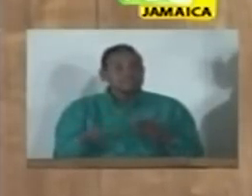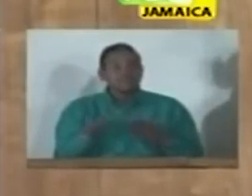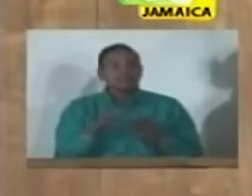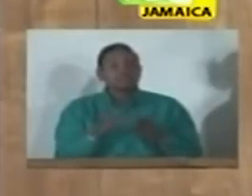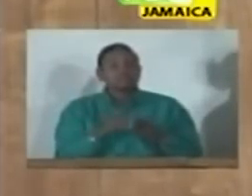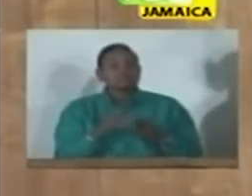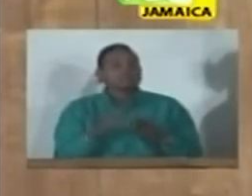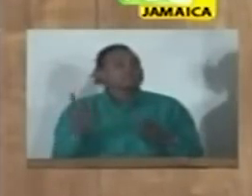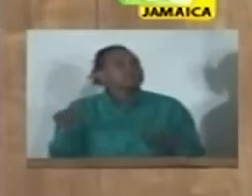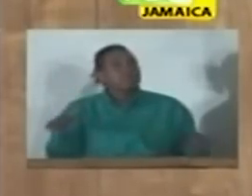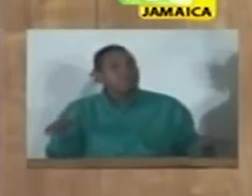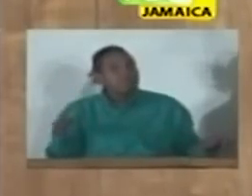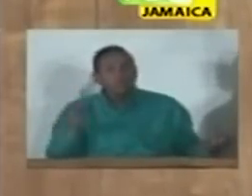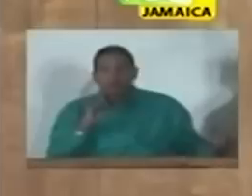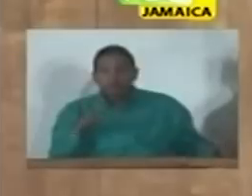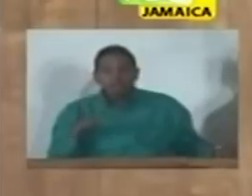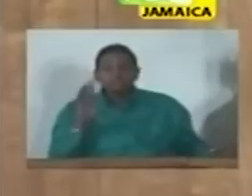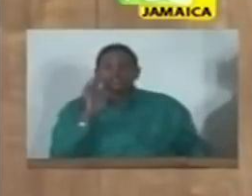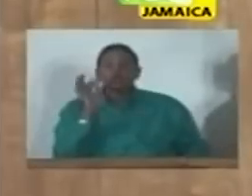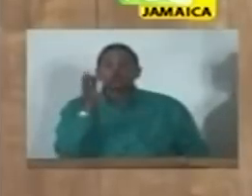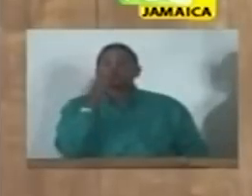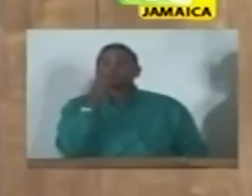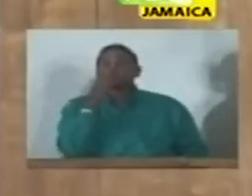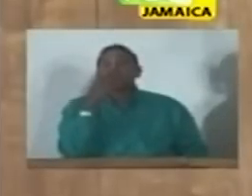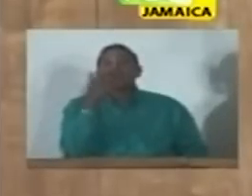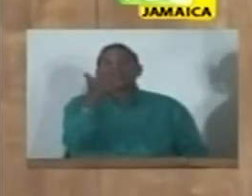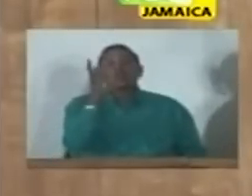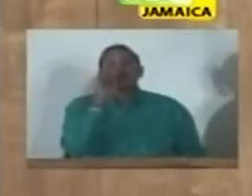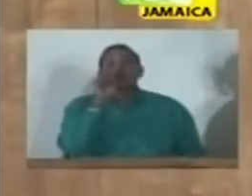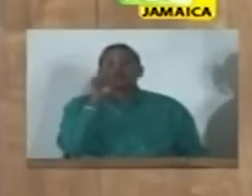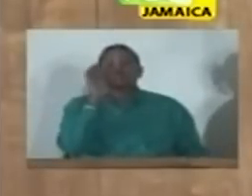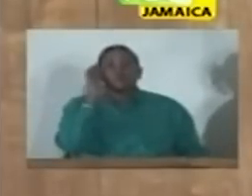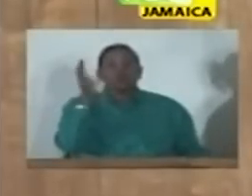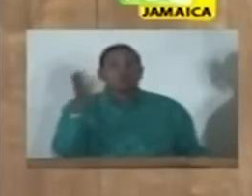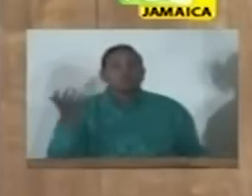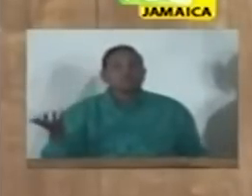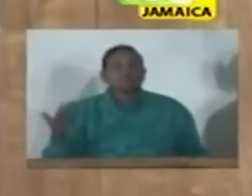he didn't answer it, and he said soon thereafter.